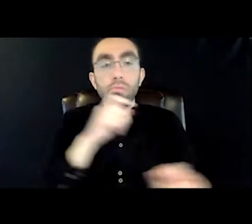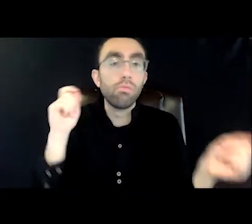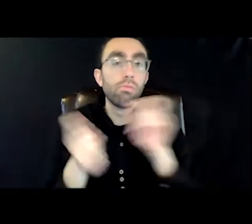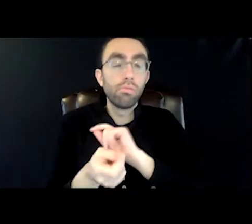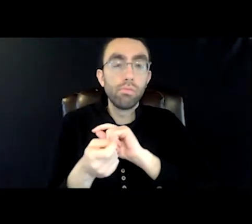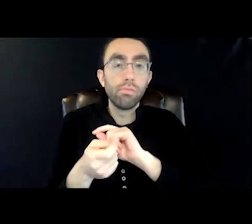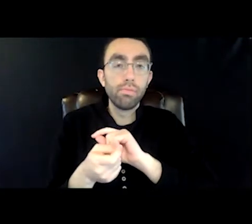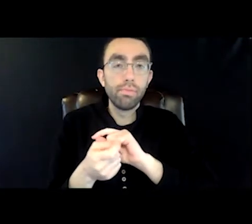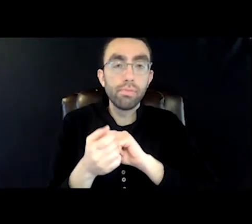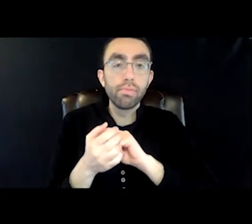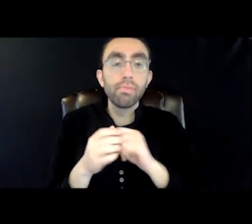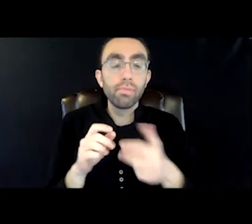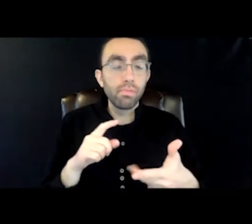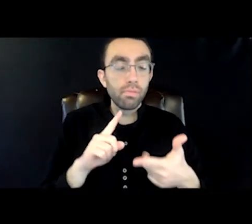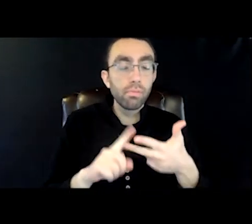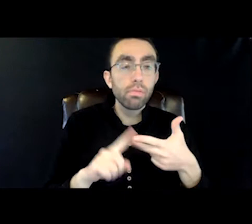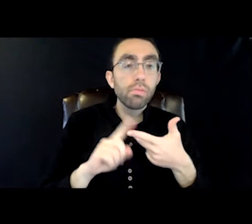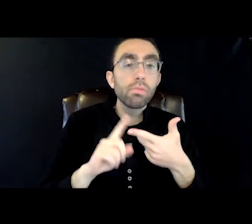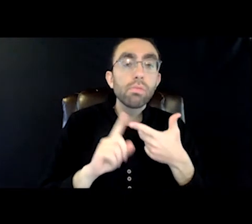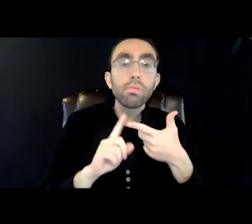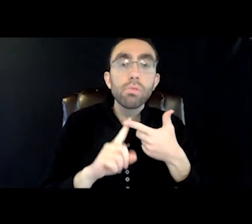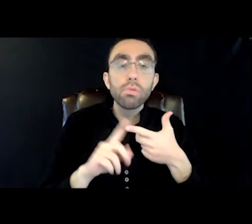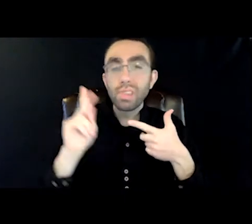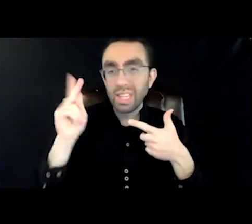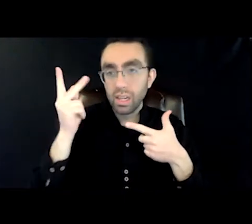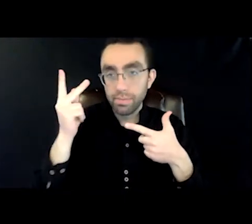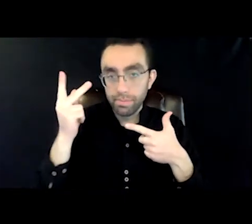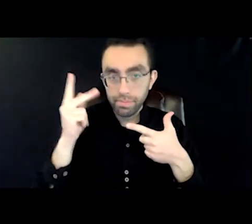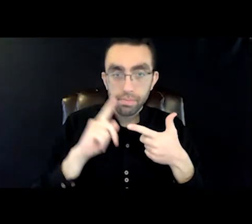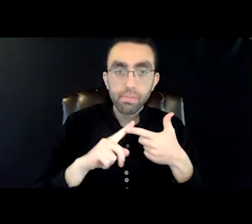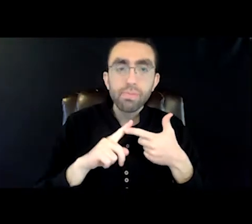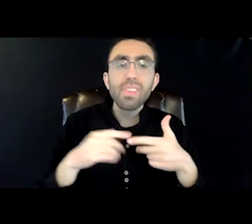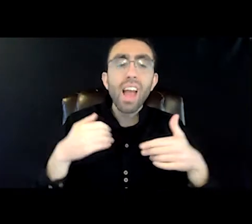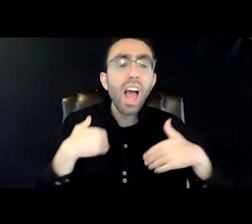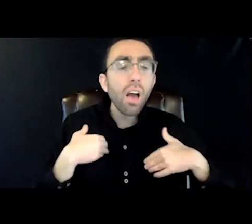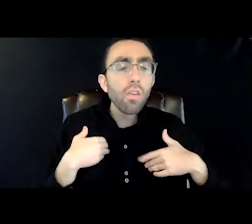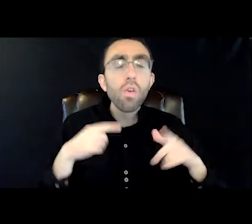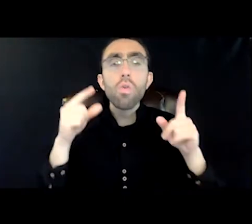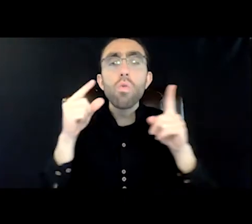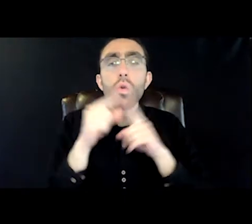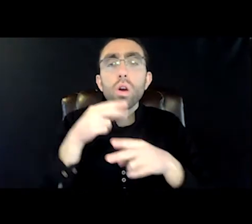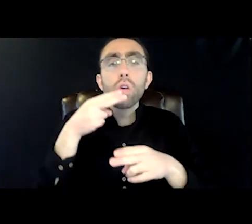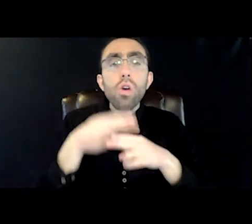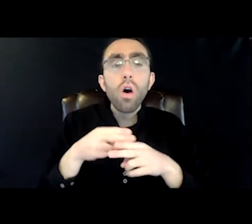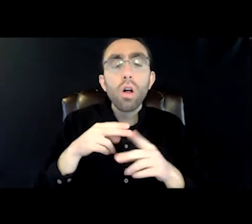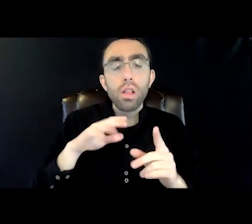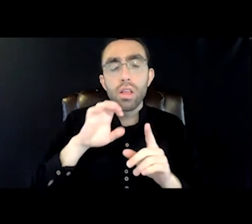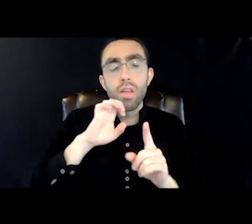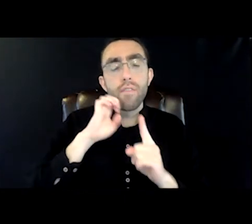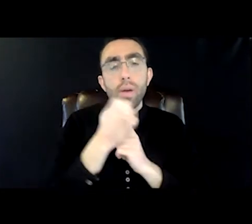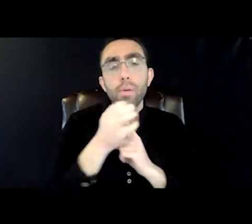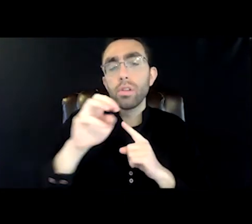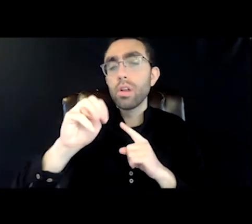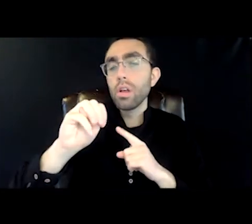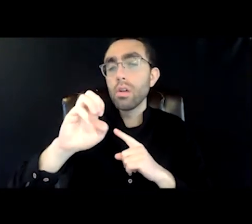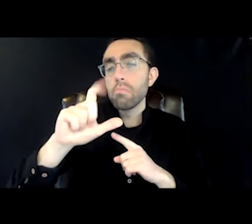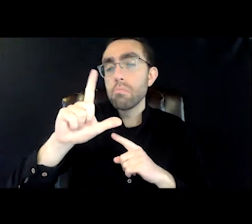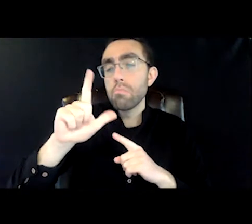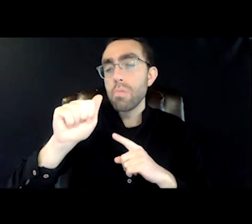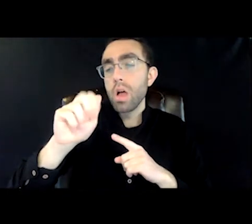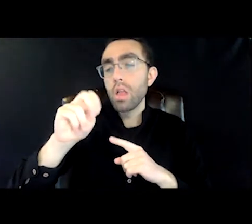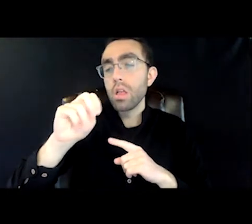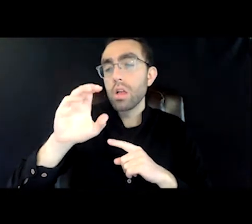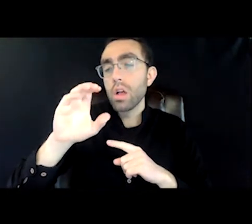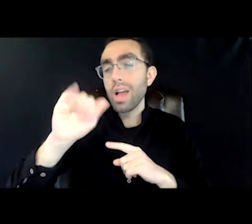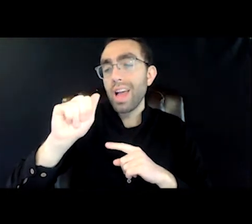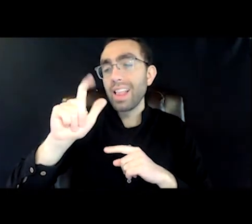Second, and this one I think is really growing, there's a term called environmental melancholia, which means this feeling that we